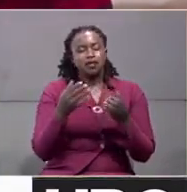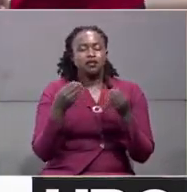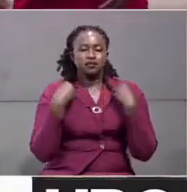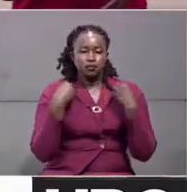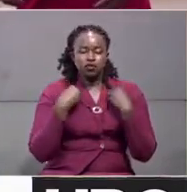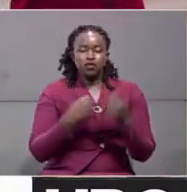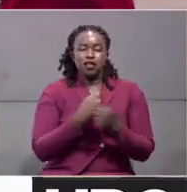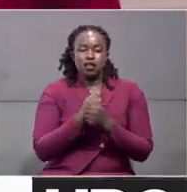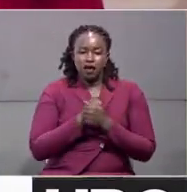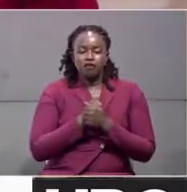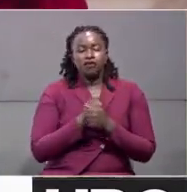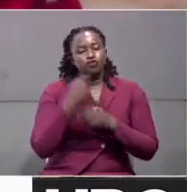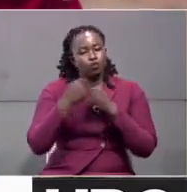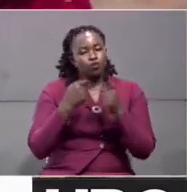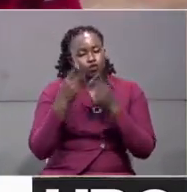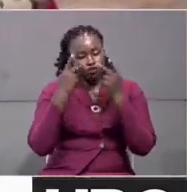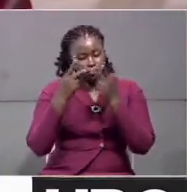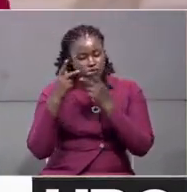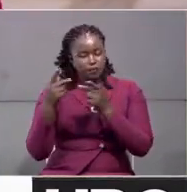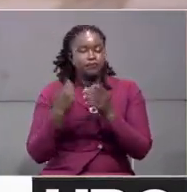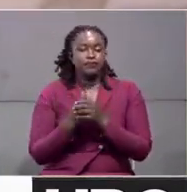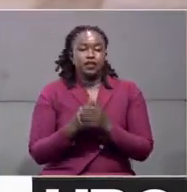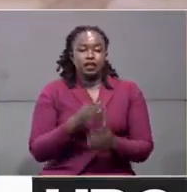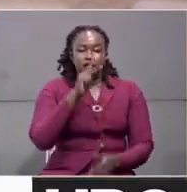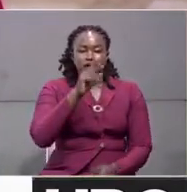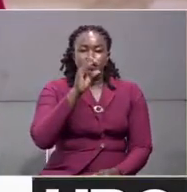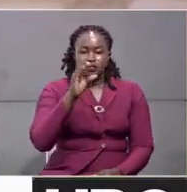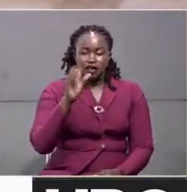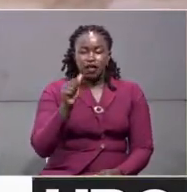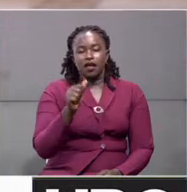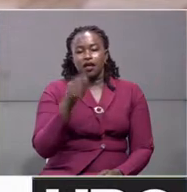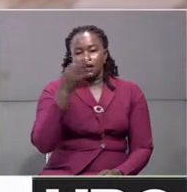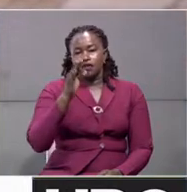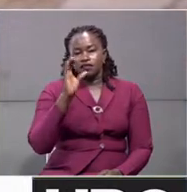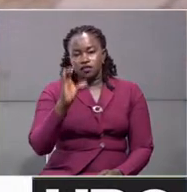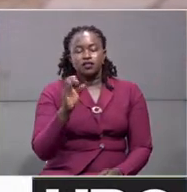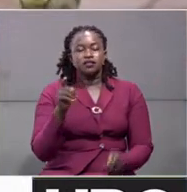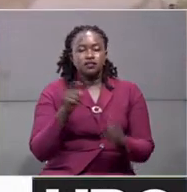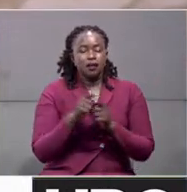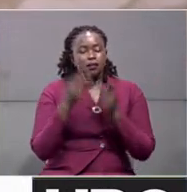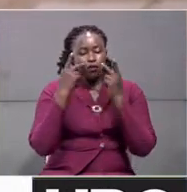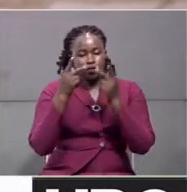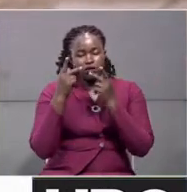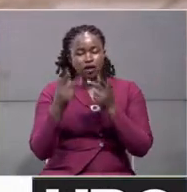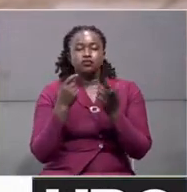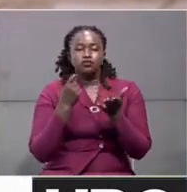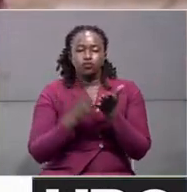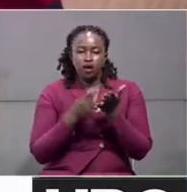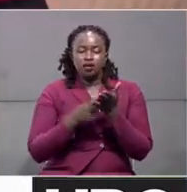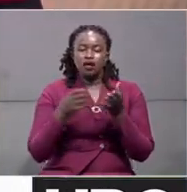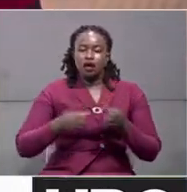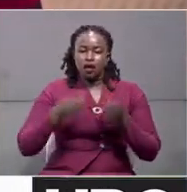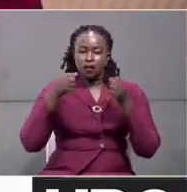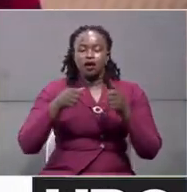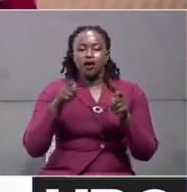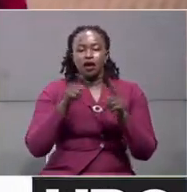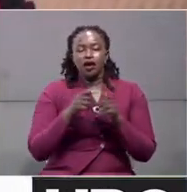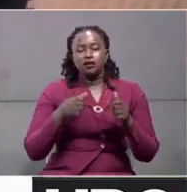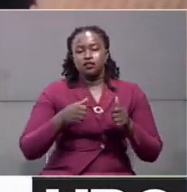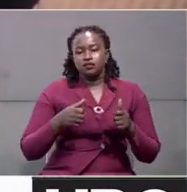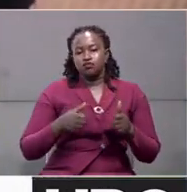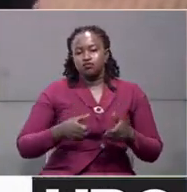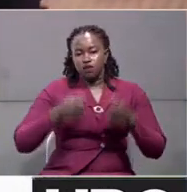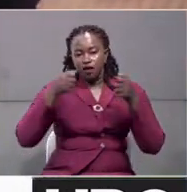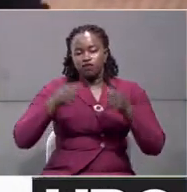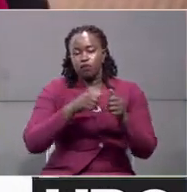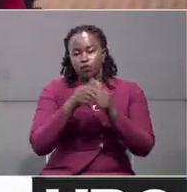enthusiasts are looking out for. KCCA FC, on the other hand, look at the Uganda Cup as the trophy within